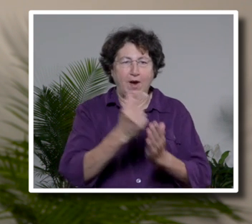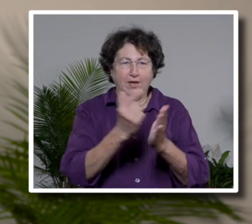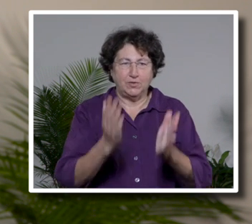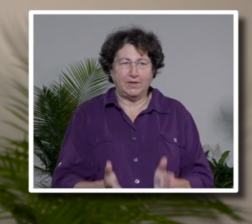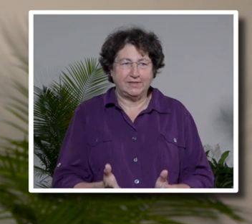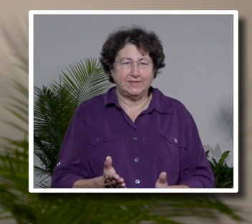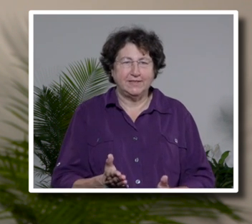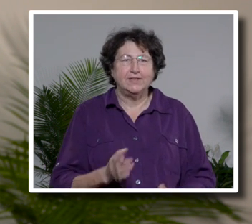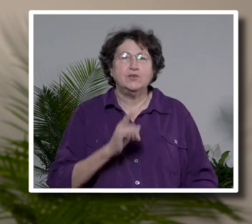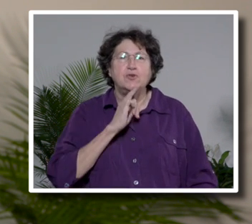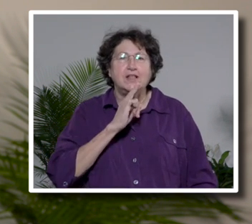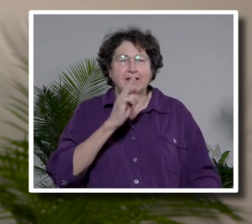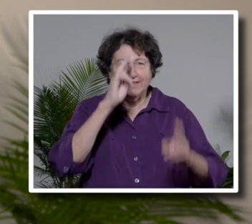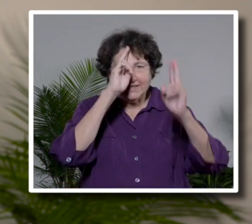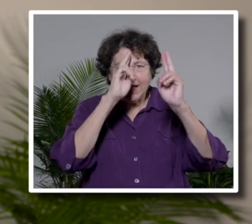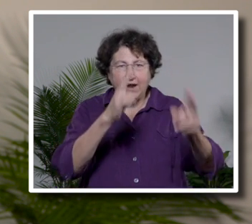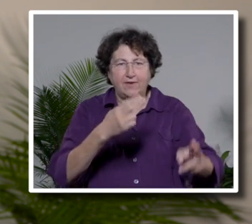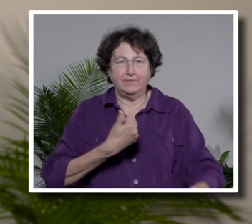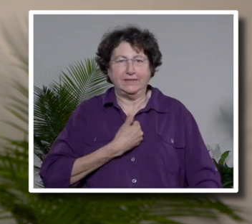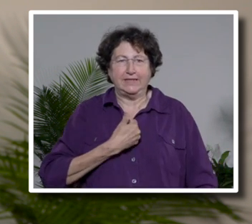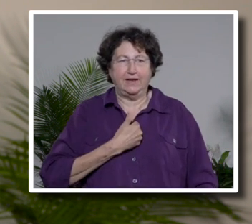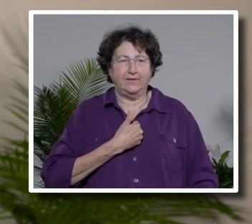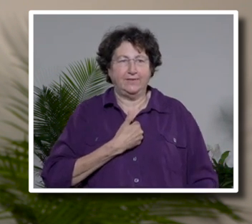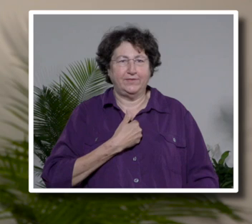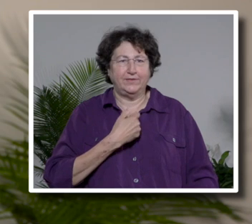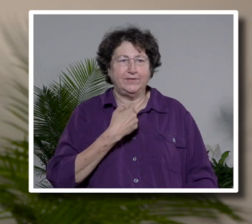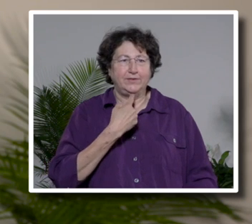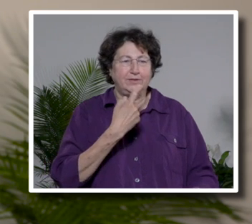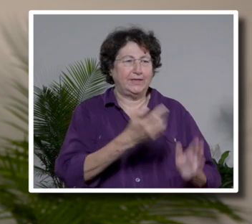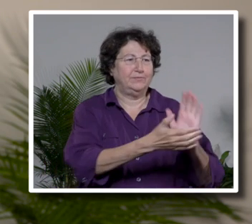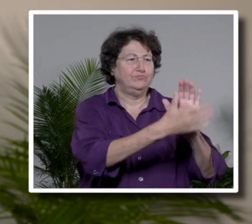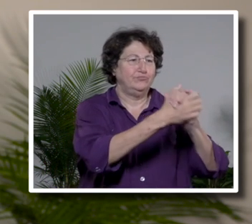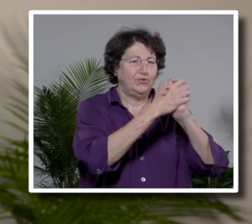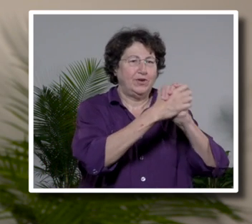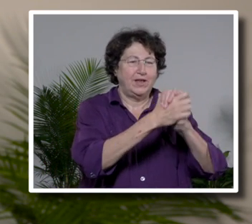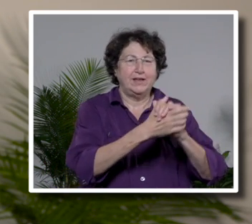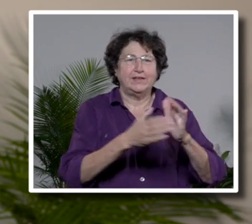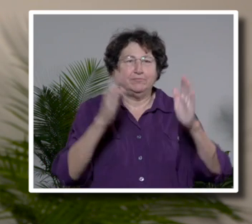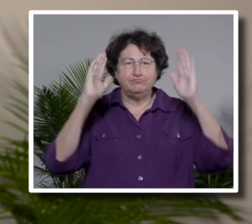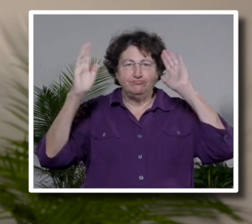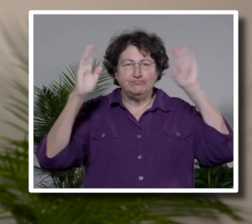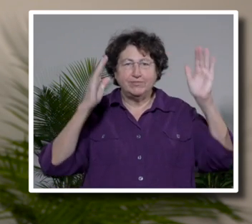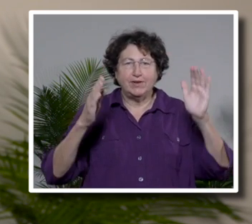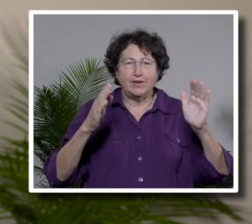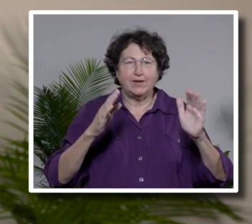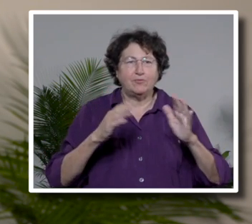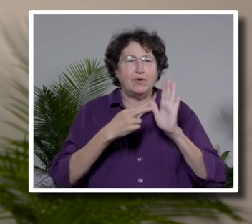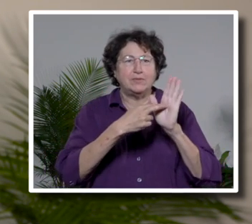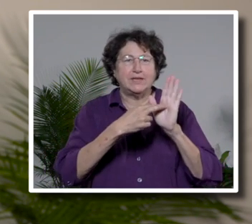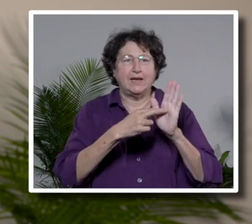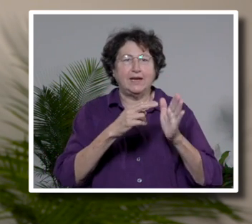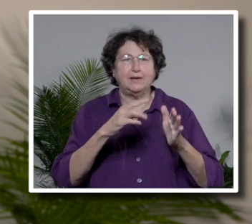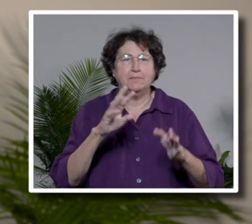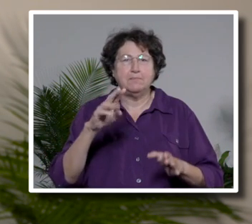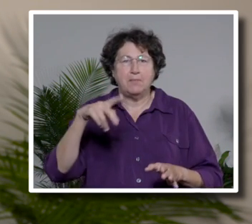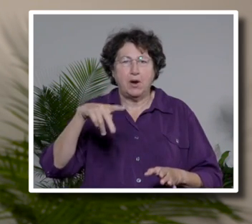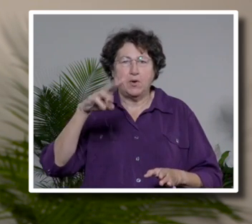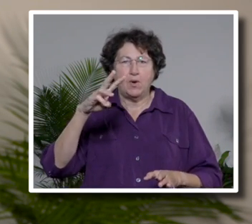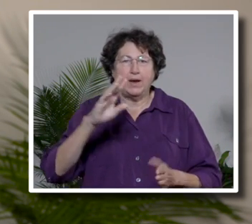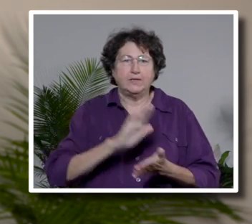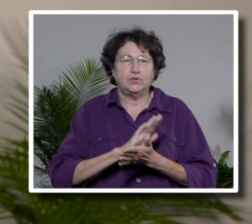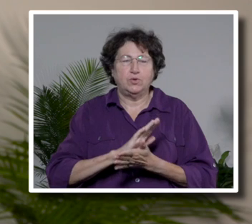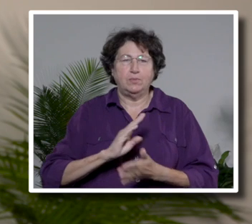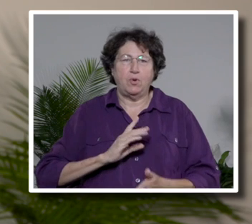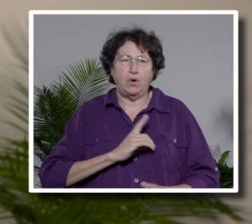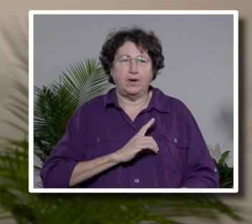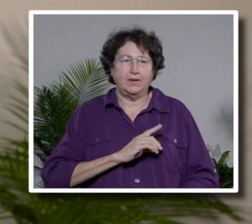Hello, graduates. It is indeed an honor for me to offer greetings and congratulations on behalf of the Parkway School Board. Your amazing